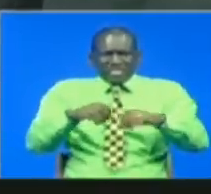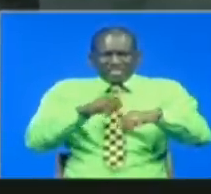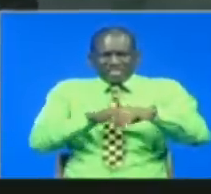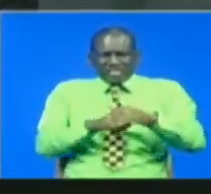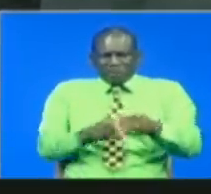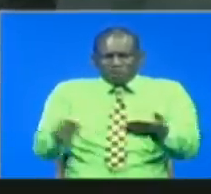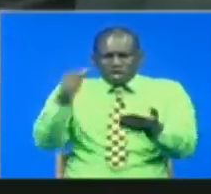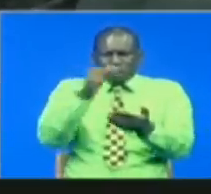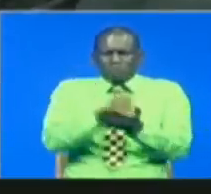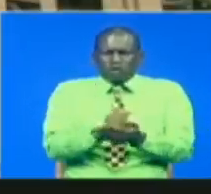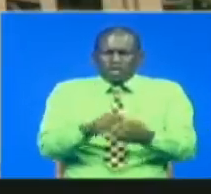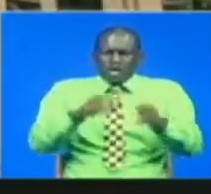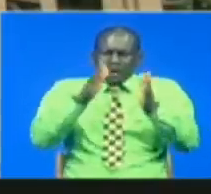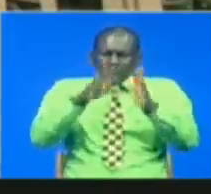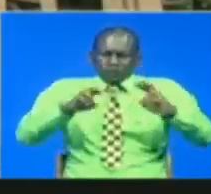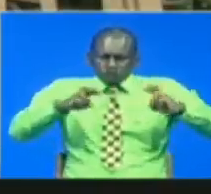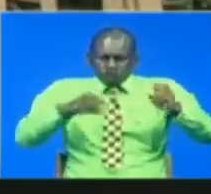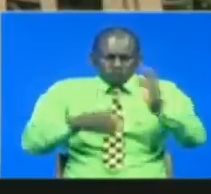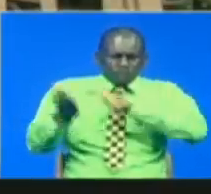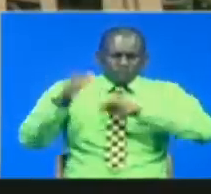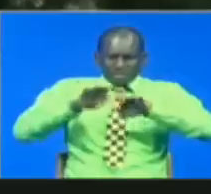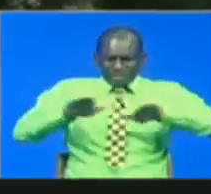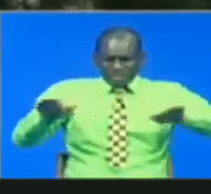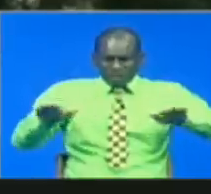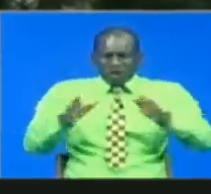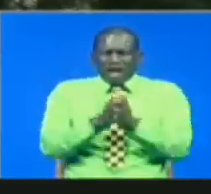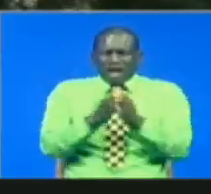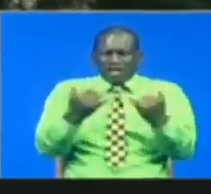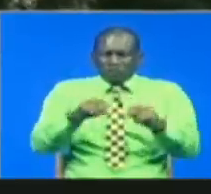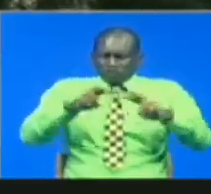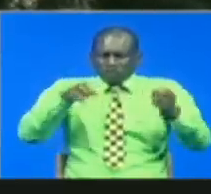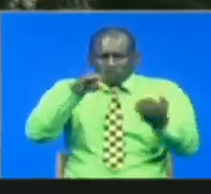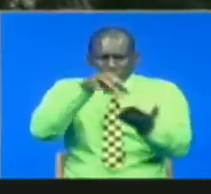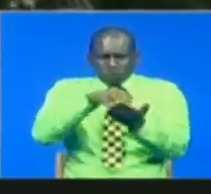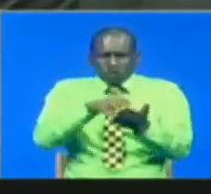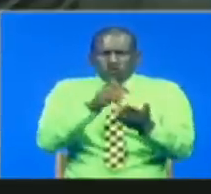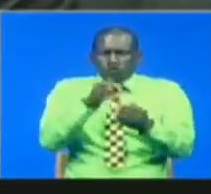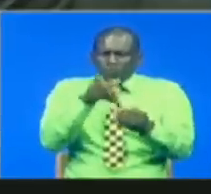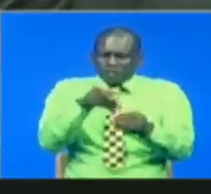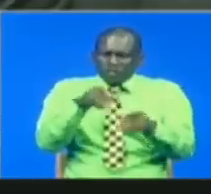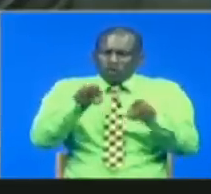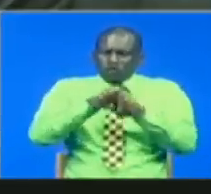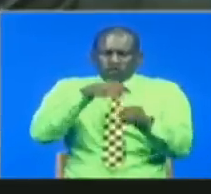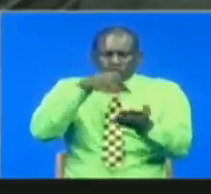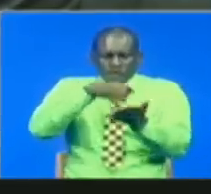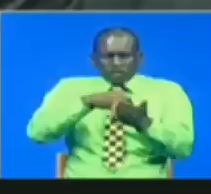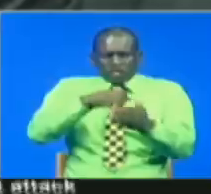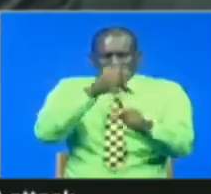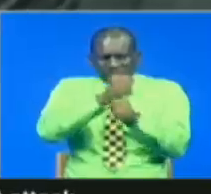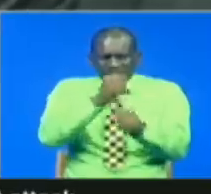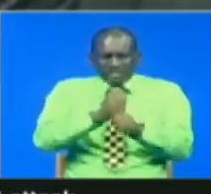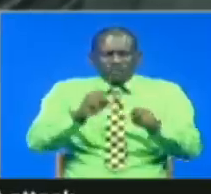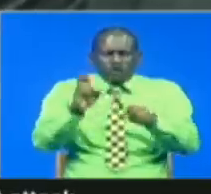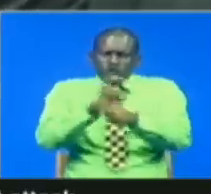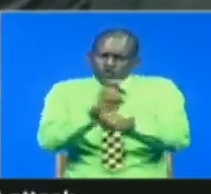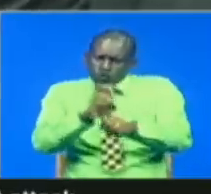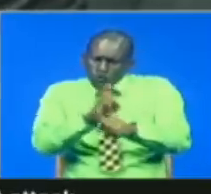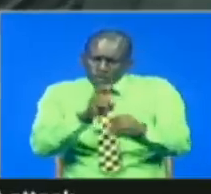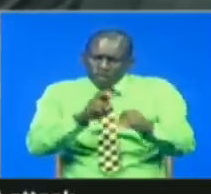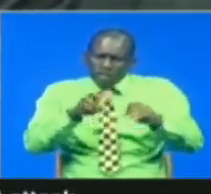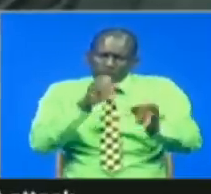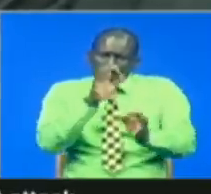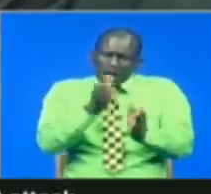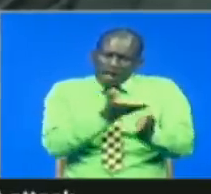background and you get into the organization. It should be a mechanism within the staff to monitor, are they involved